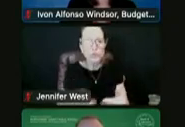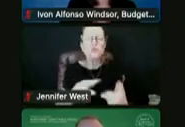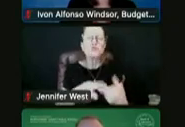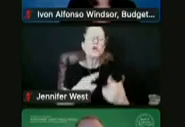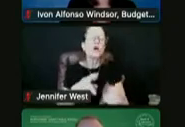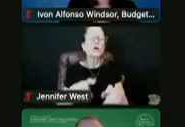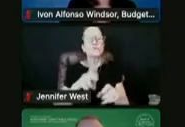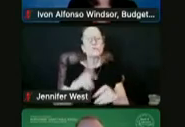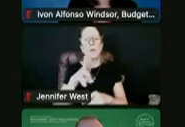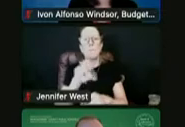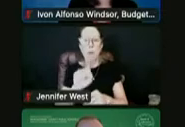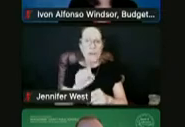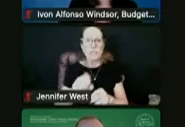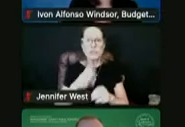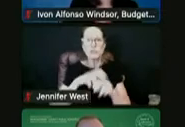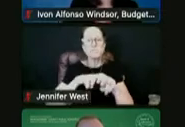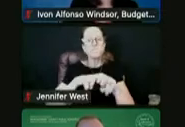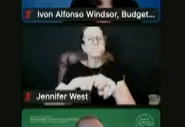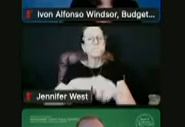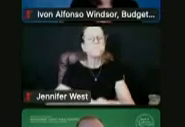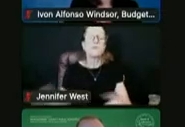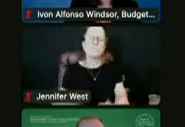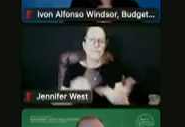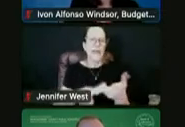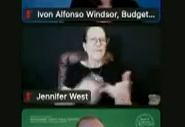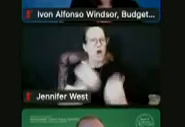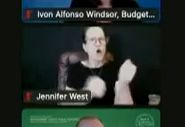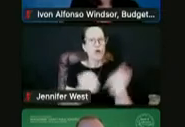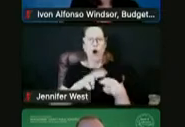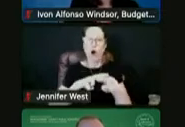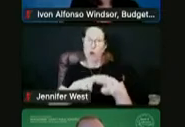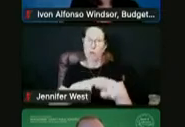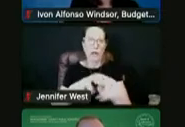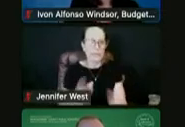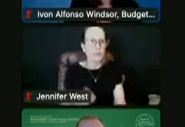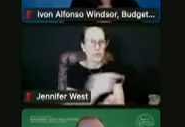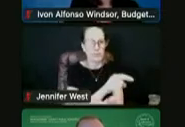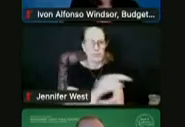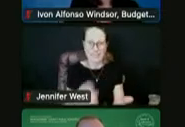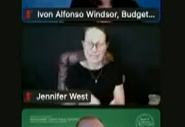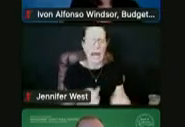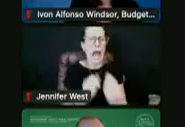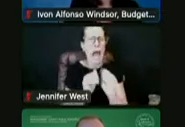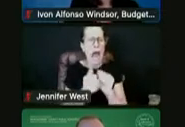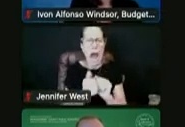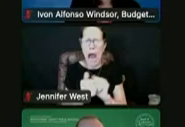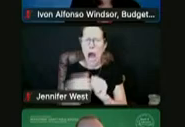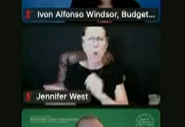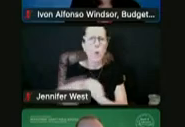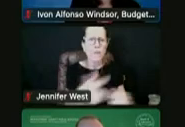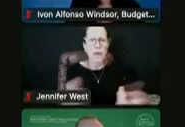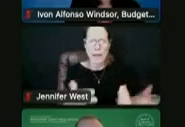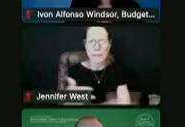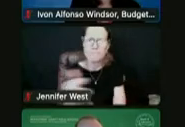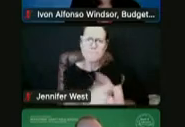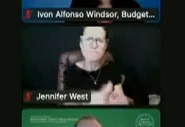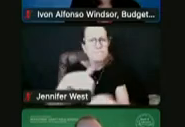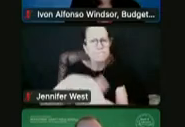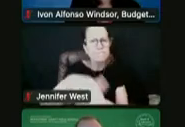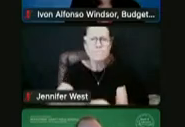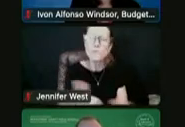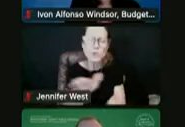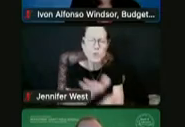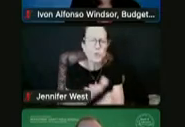close our schools and offices. And although many of our buildings did end up having power earlier